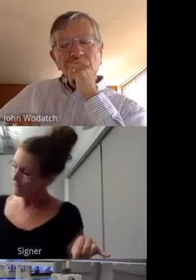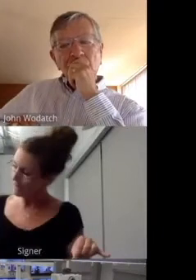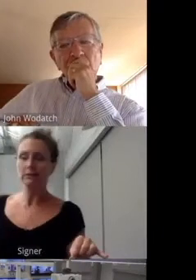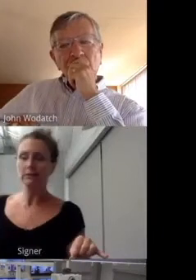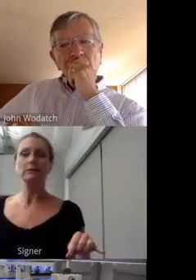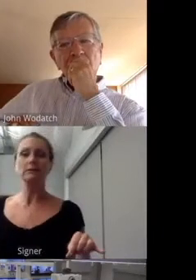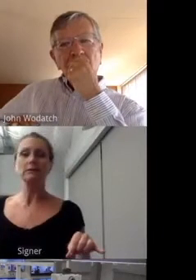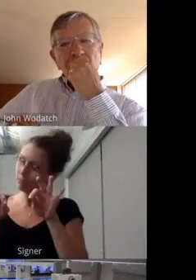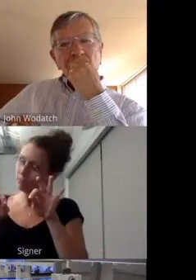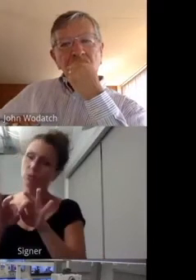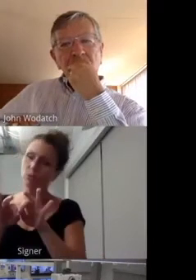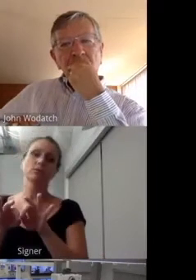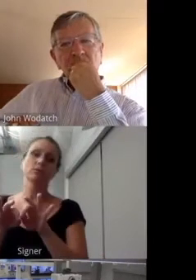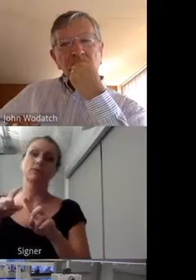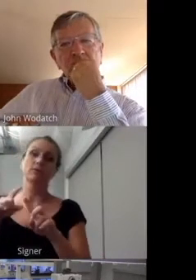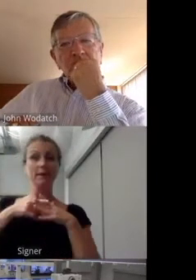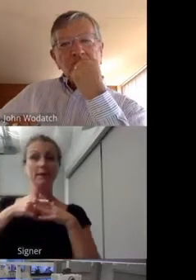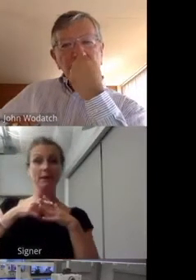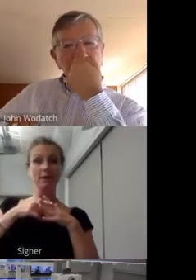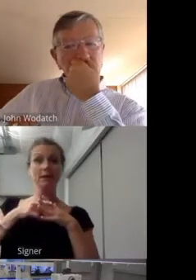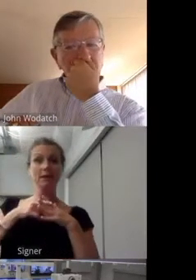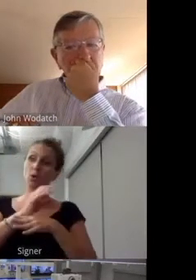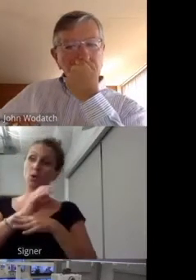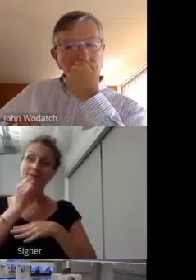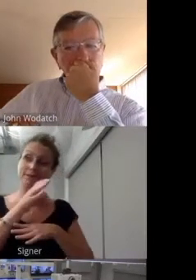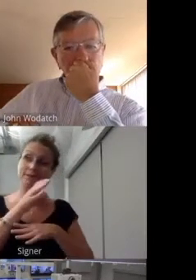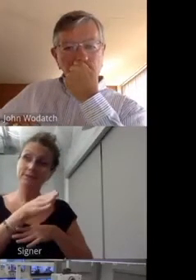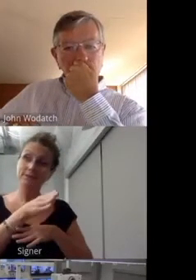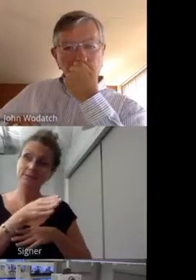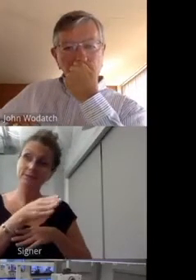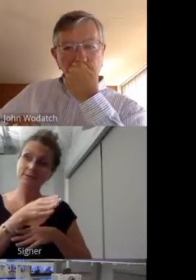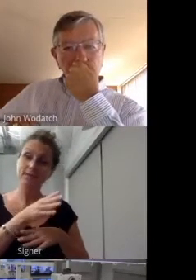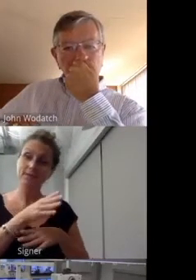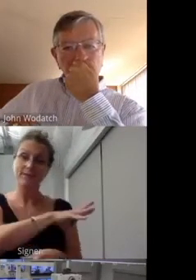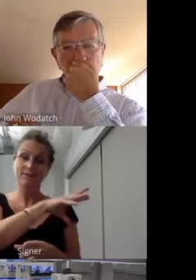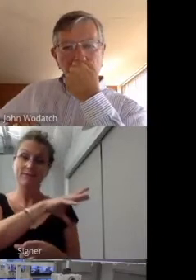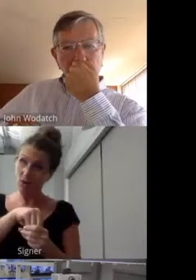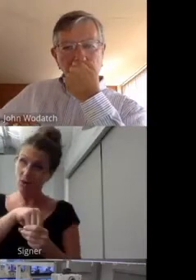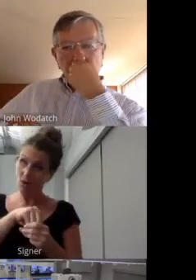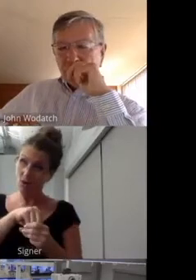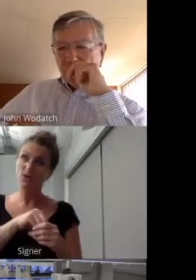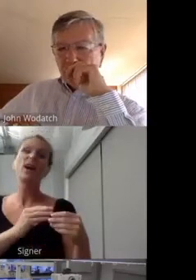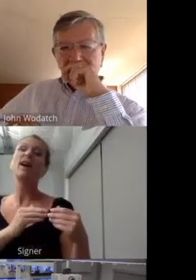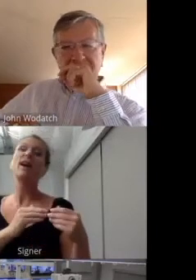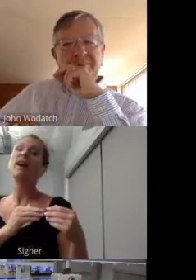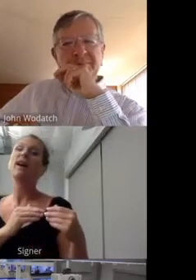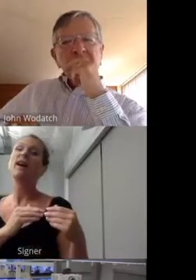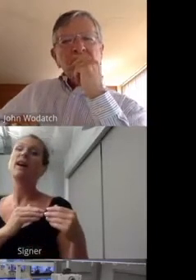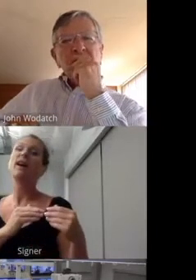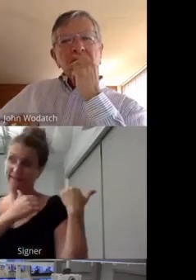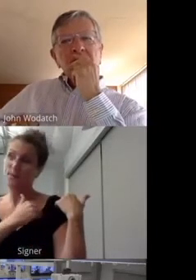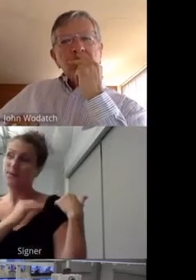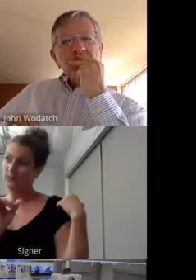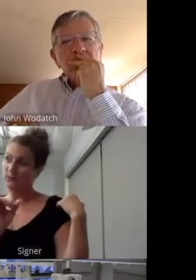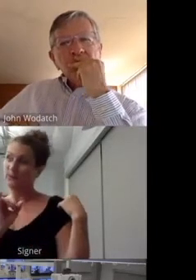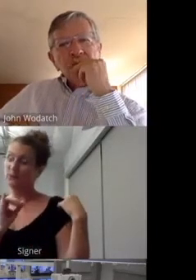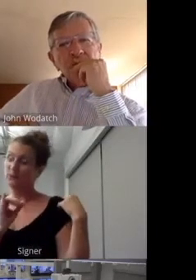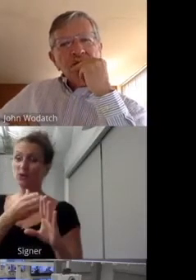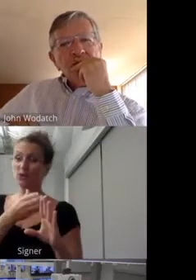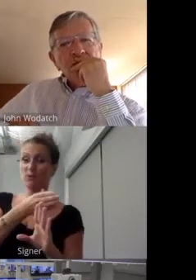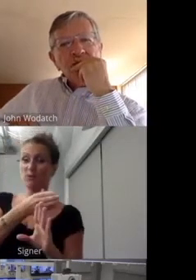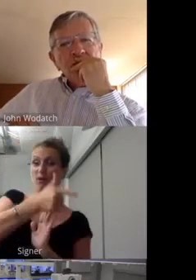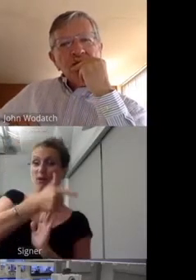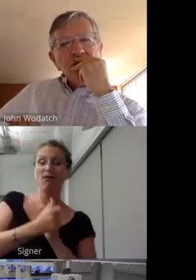sector be accountable and involved, which it wasn't with the previous act. I also felt there had to be compliance